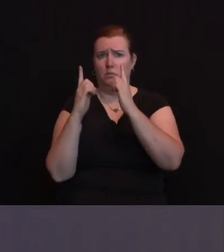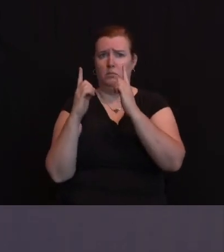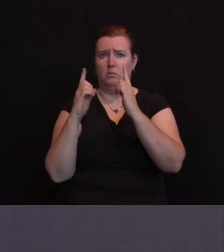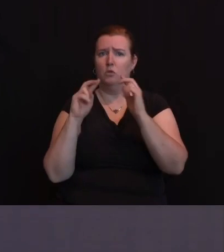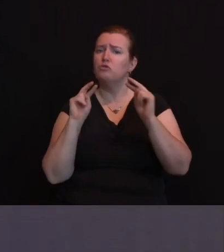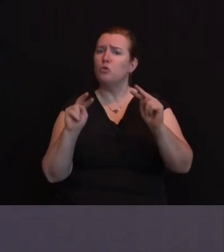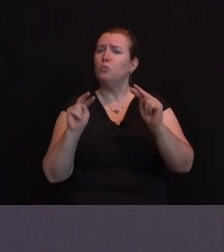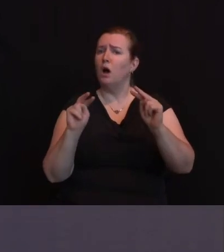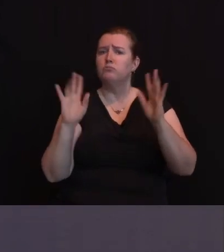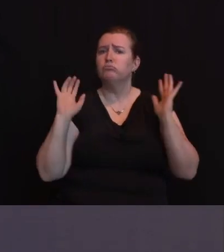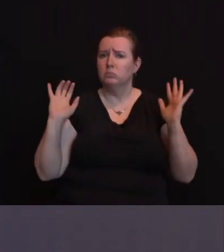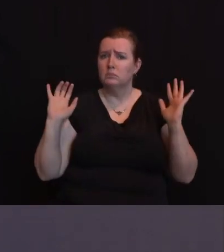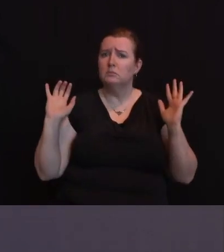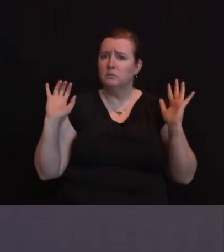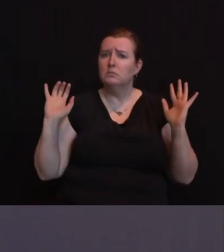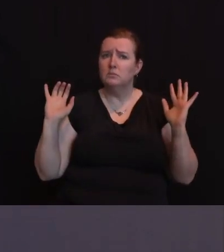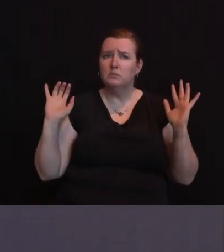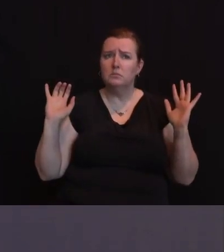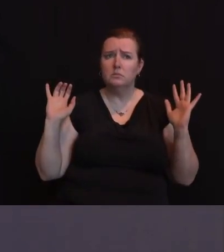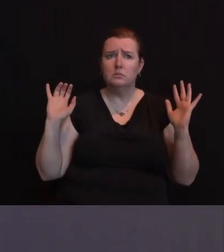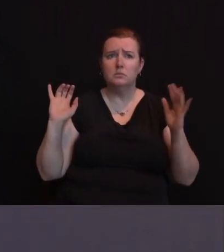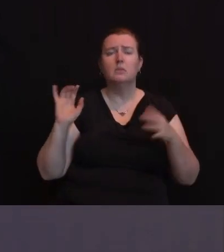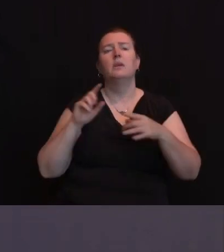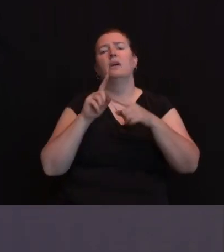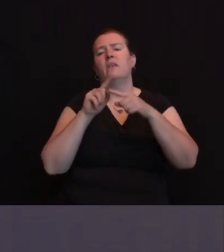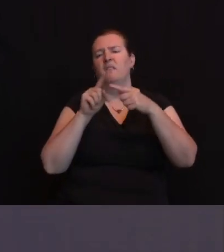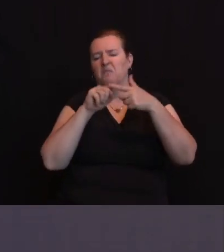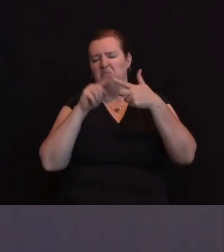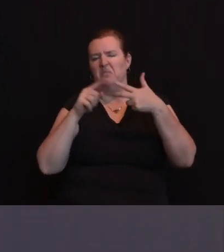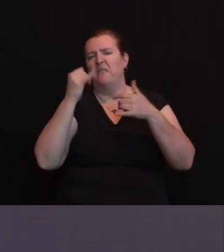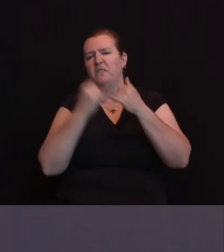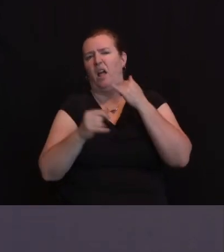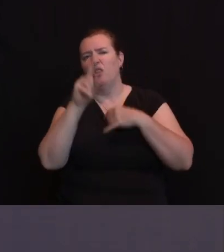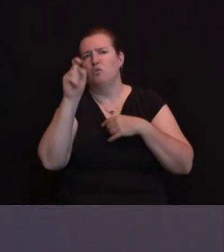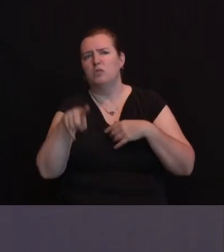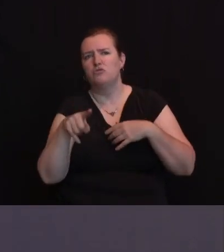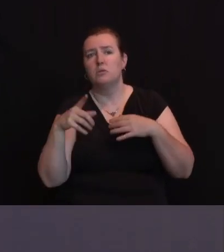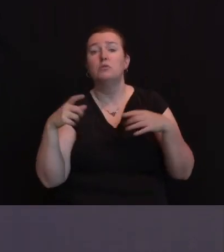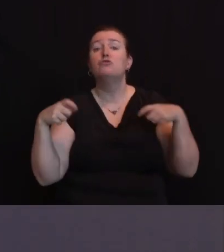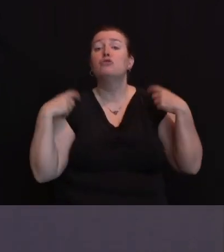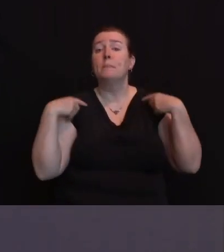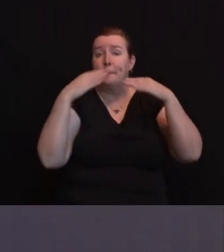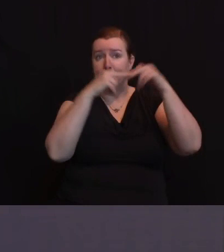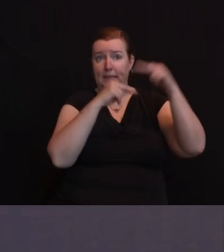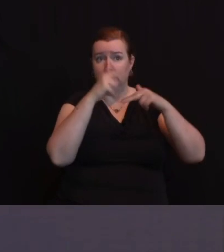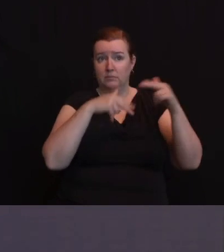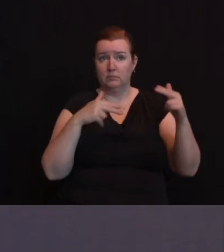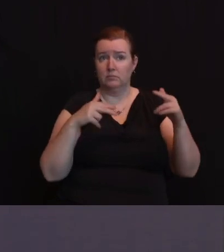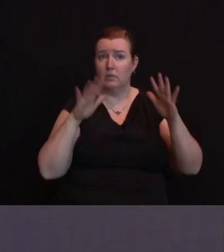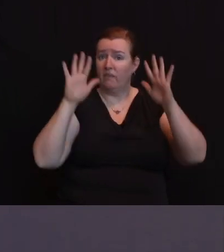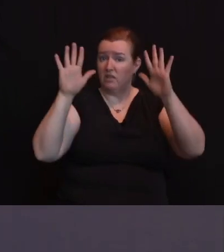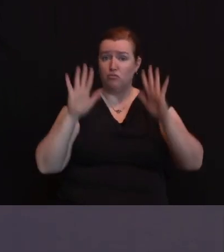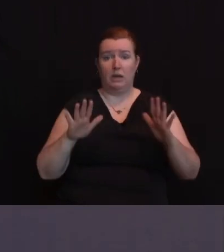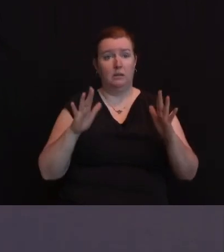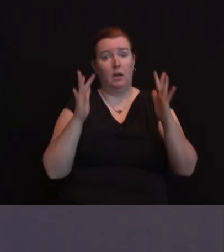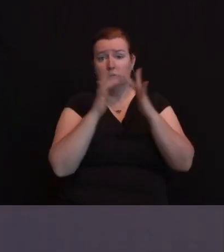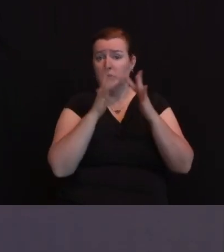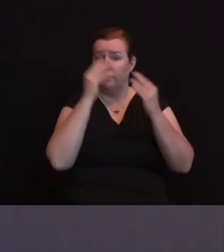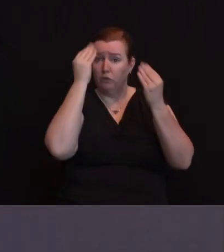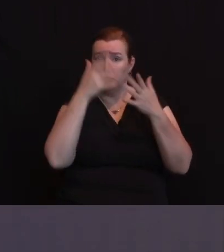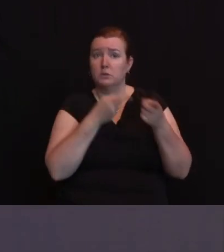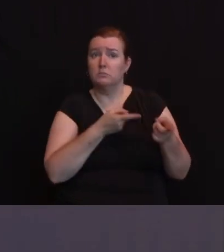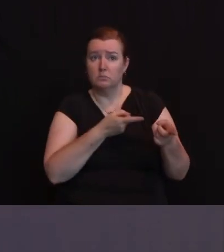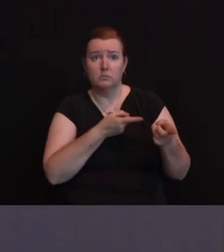the final question is, because of the nature of the way gyms are built, they have great contact information. Wouldn't that be an ideal situation